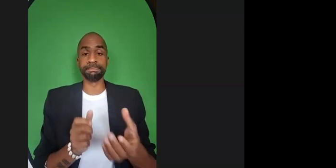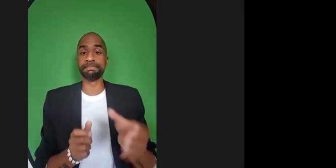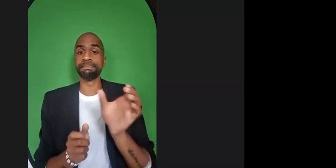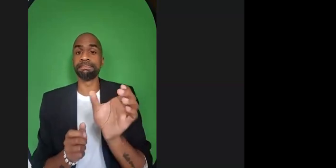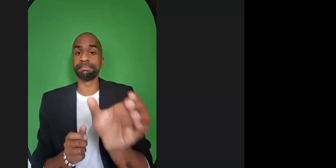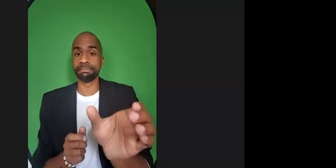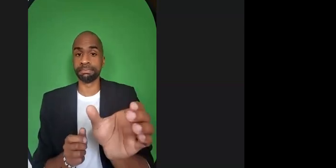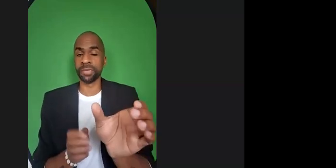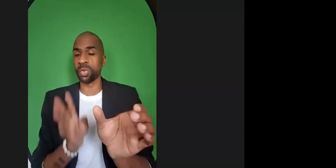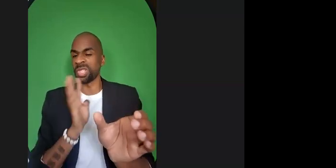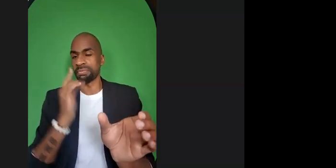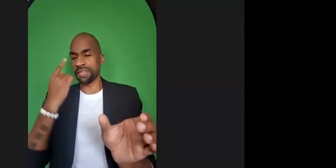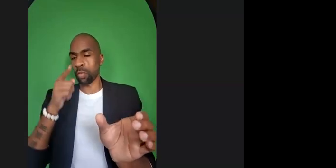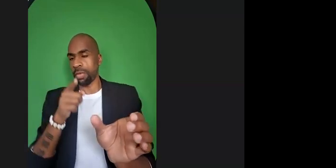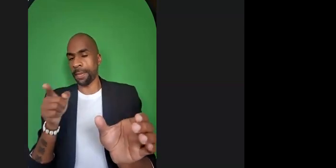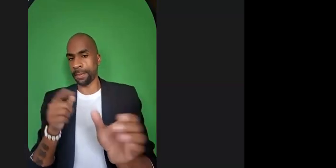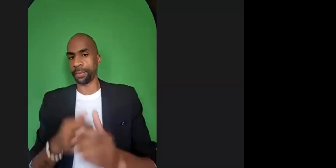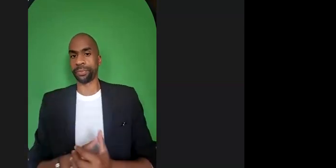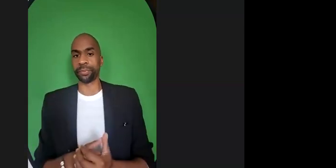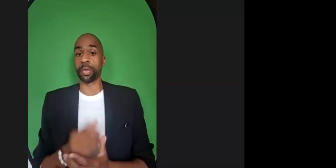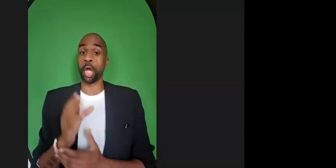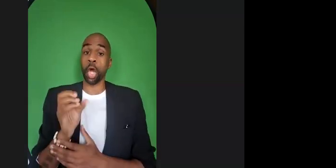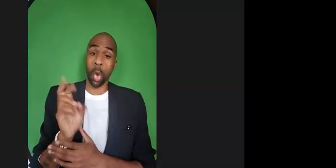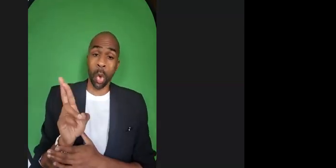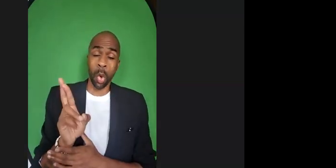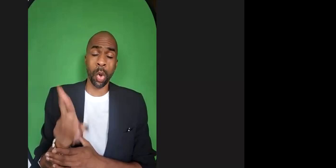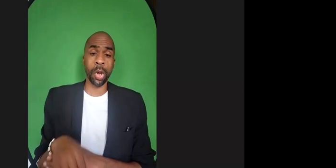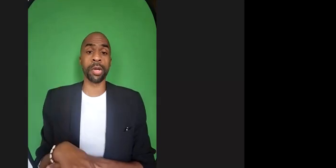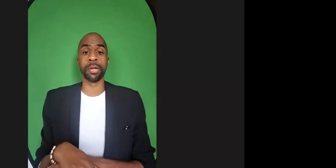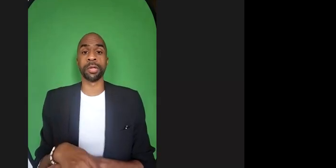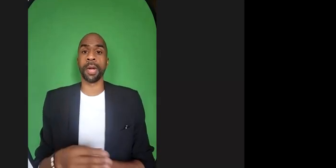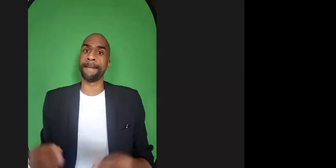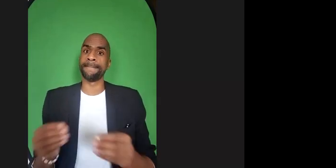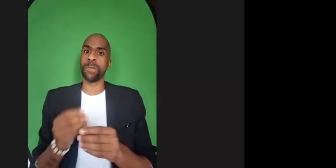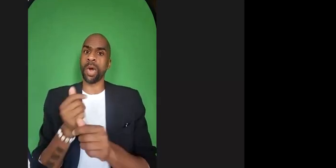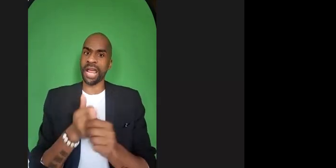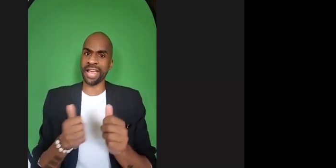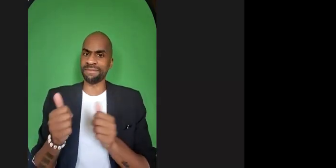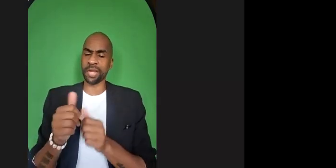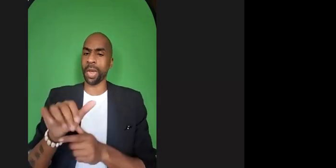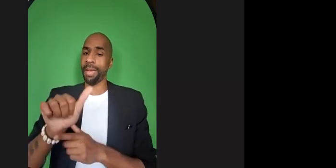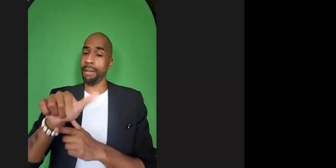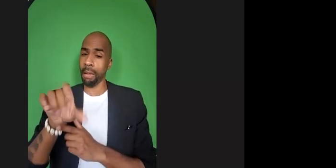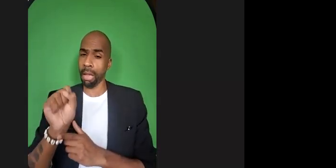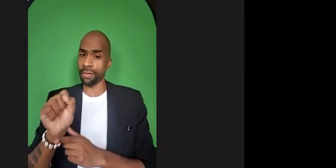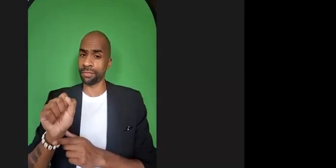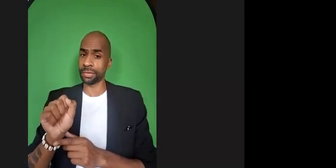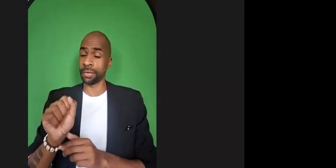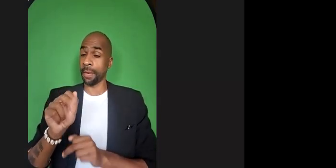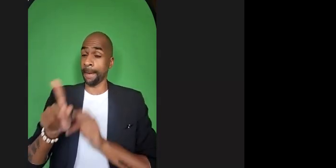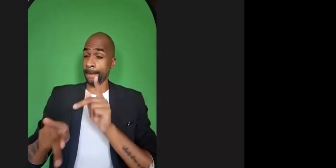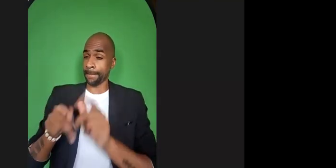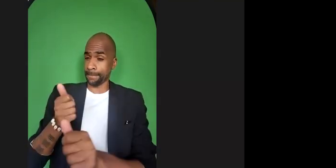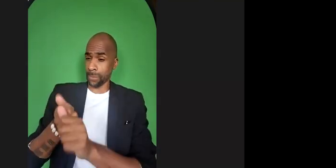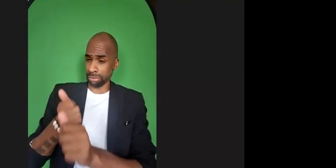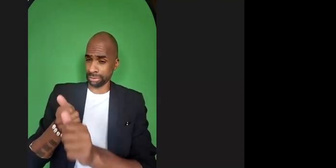can speak for them. Or, you know, for a more advanced form of ALS, when someone was not able to text on their phone, they